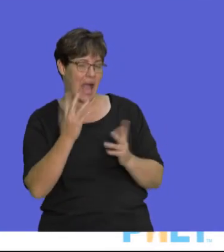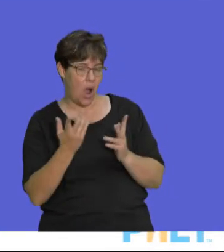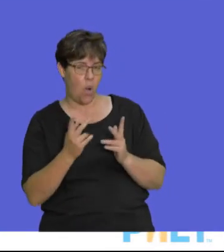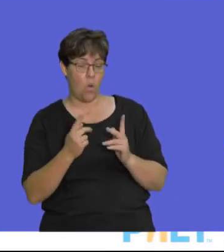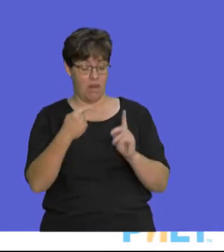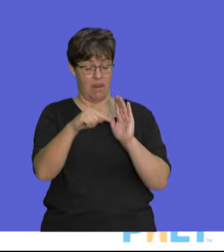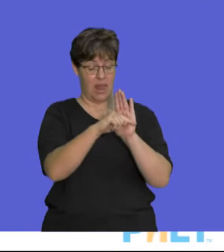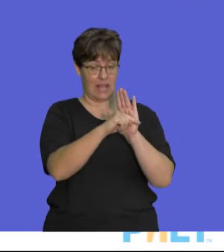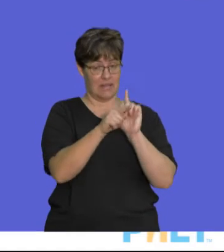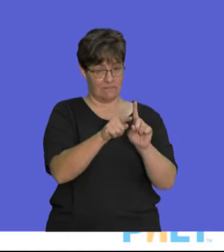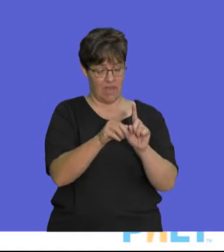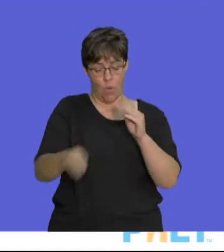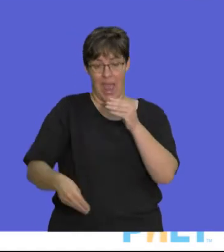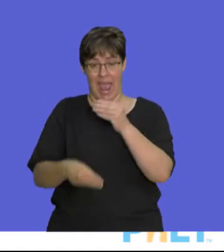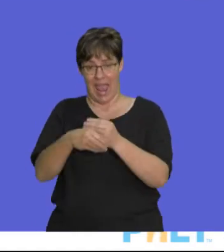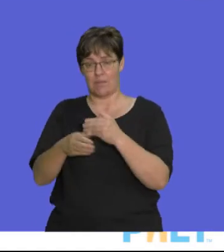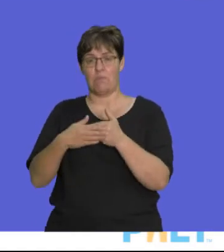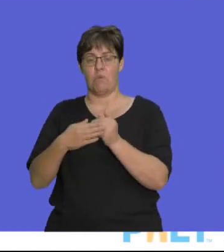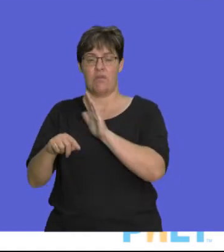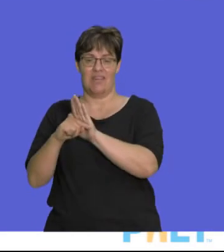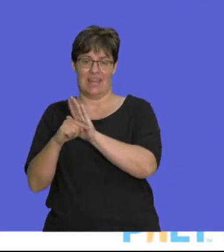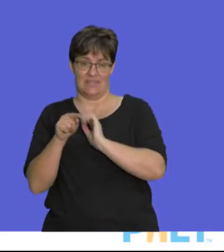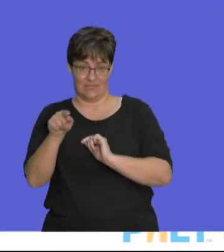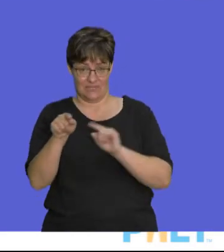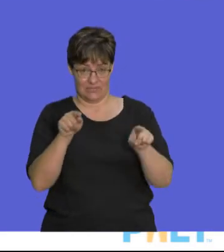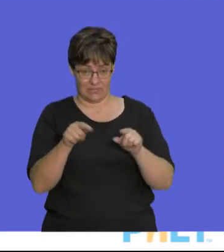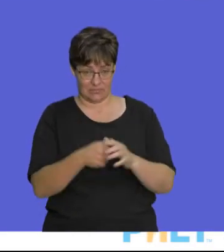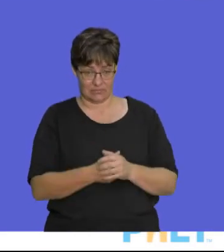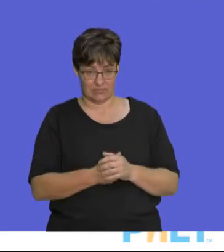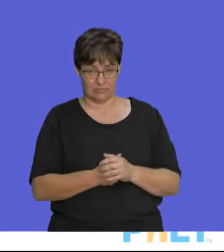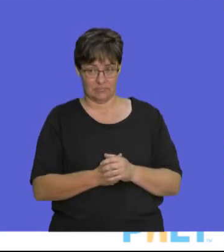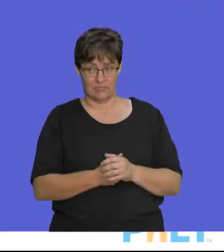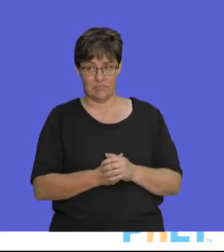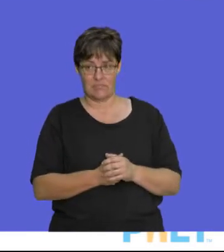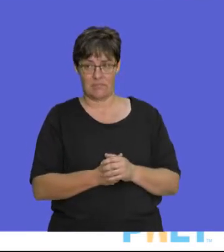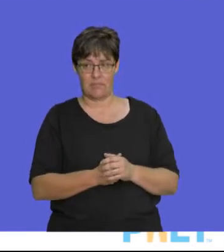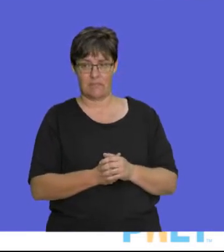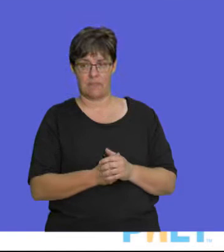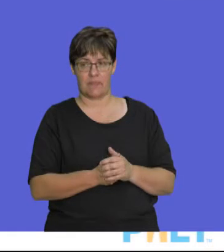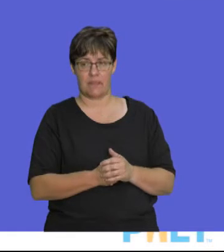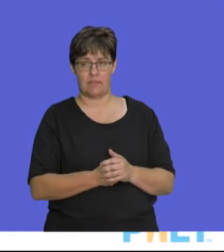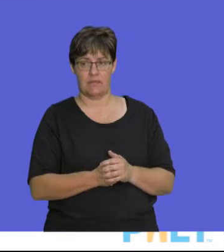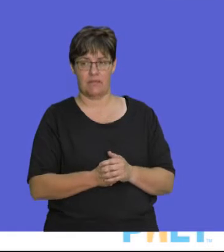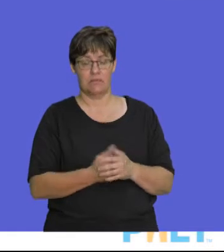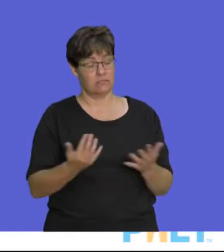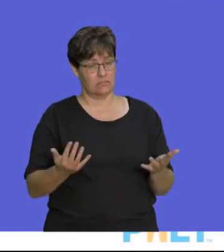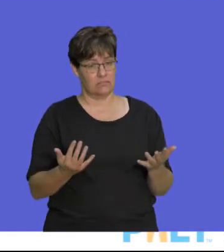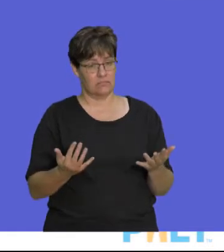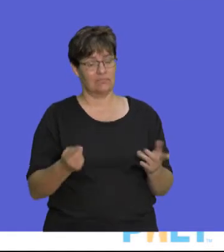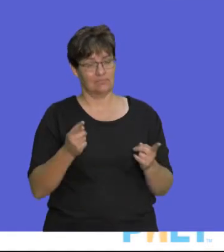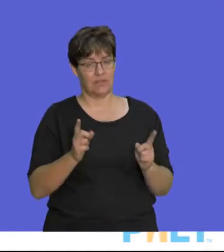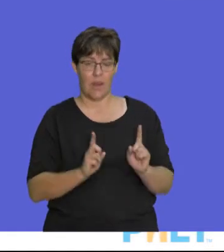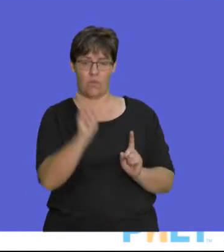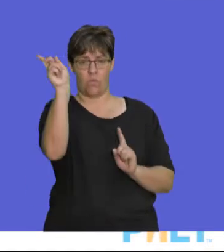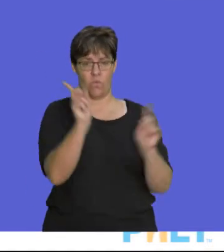charges if there are two of them in space interacting with each other. Okay, that's the direction of the field. It's towards the negative, but